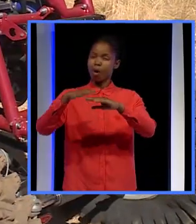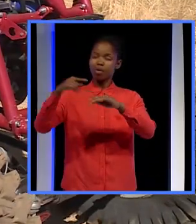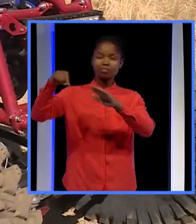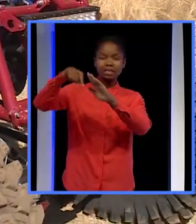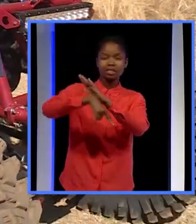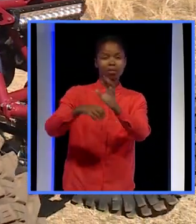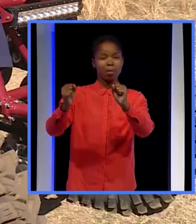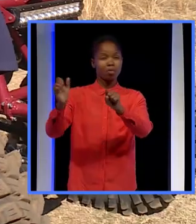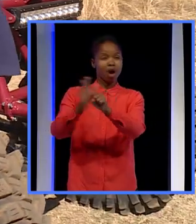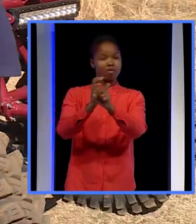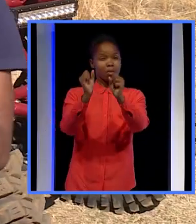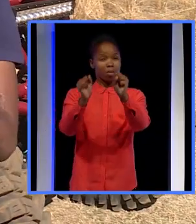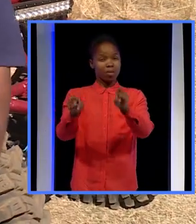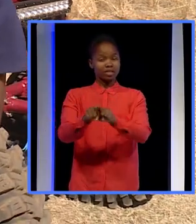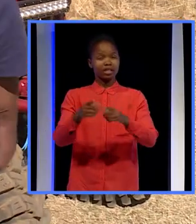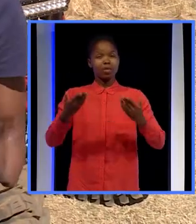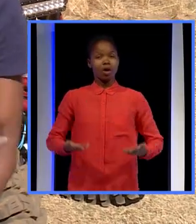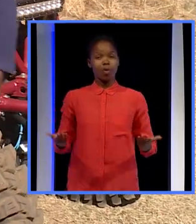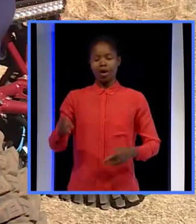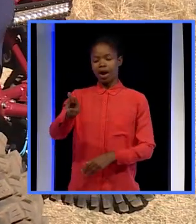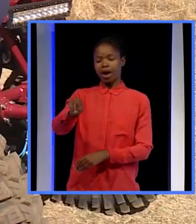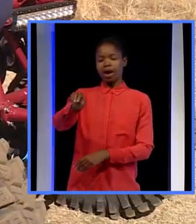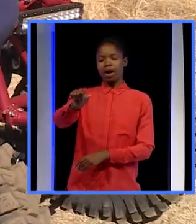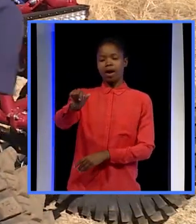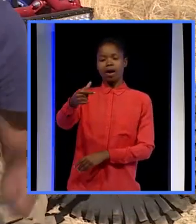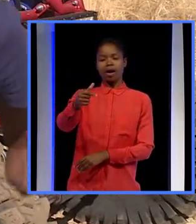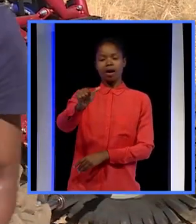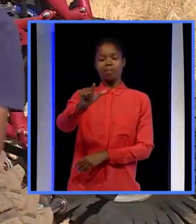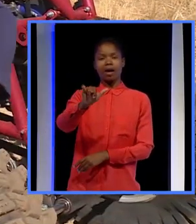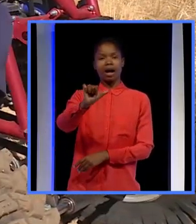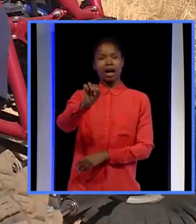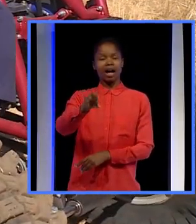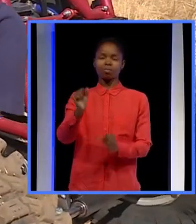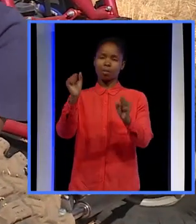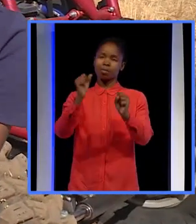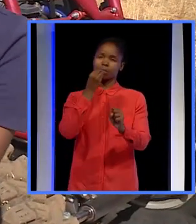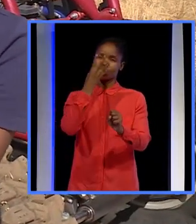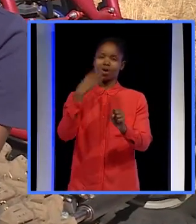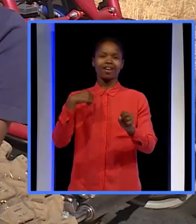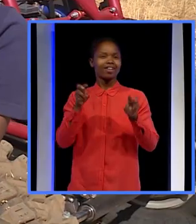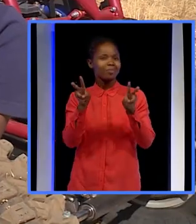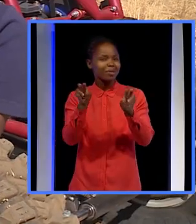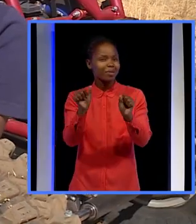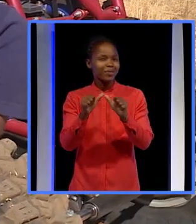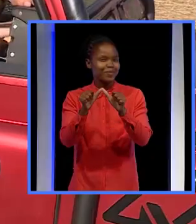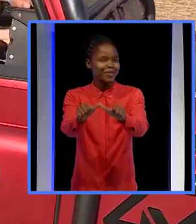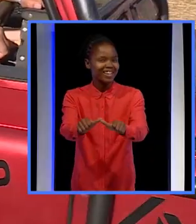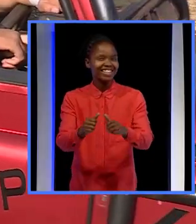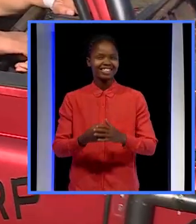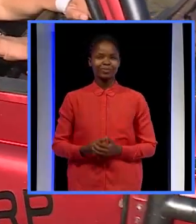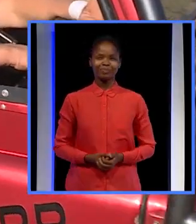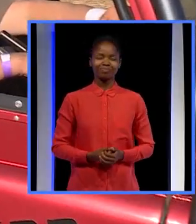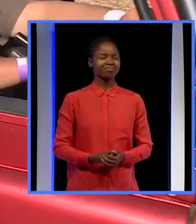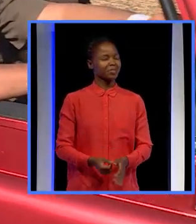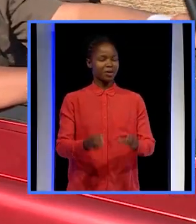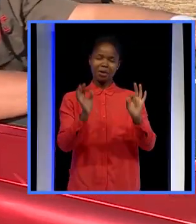Ishow Yonke, Lana Airport, Isilane Mahaliz, it's going to be a fantastic show. Stay tuned, Beyond Boundaries. And